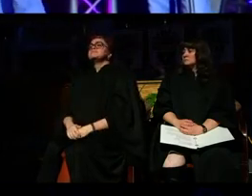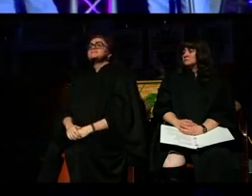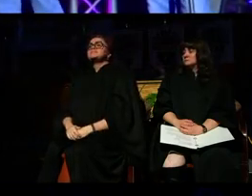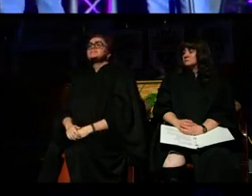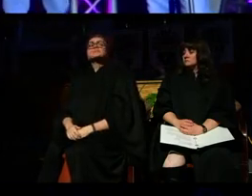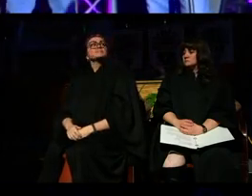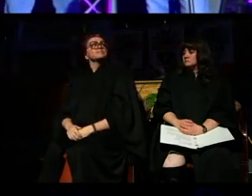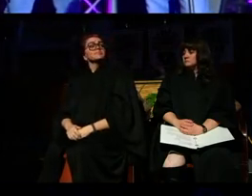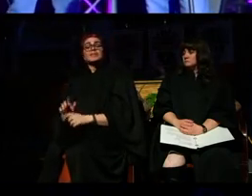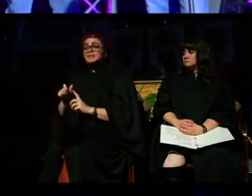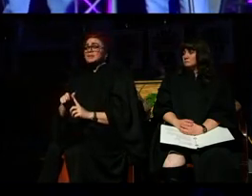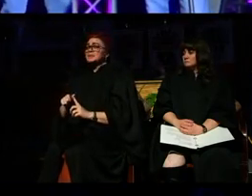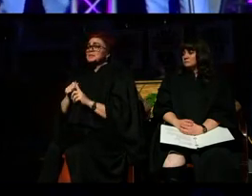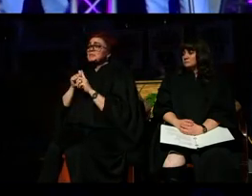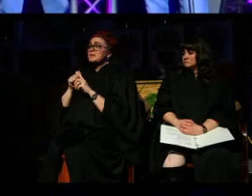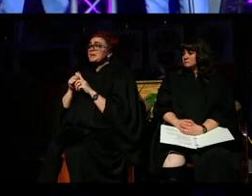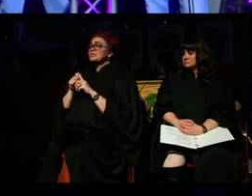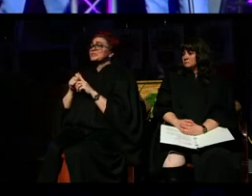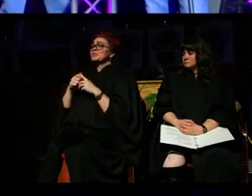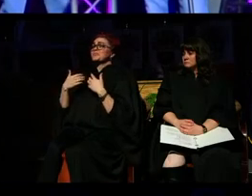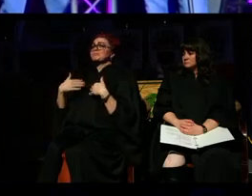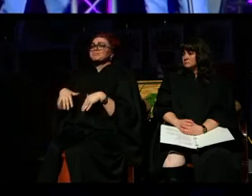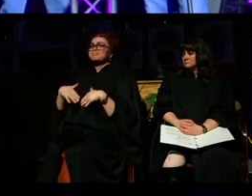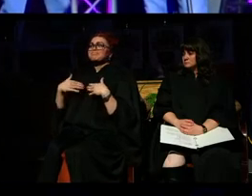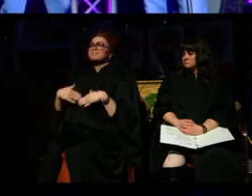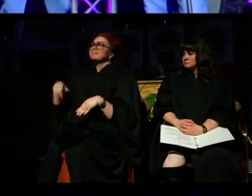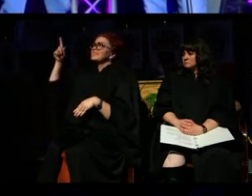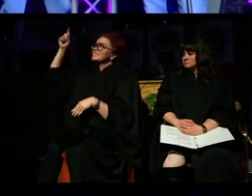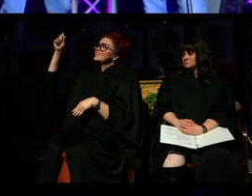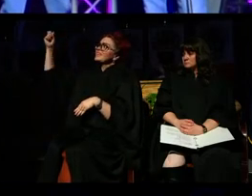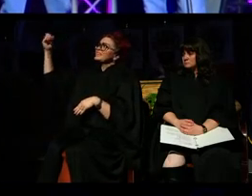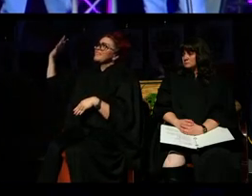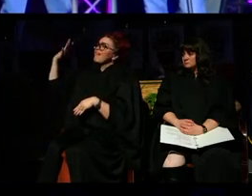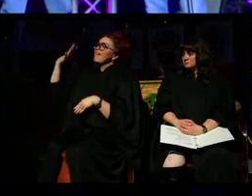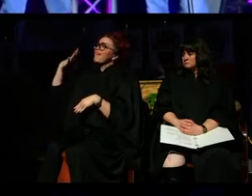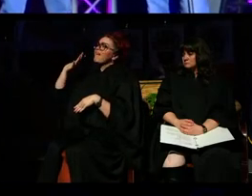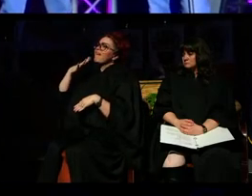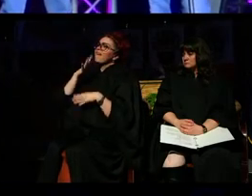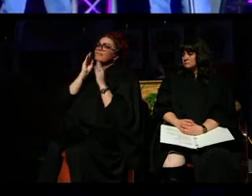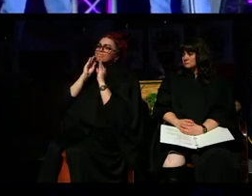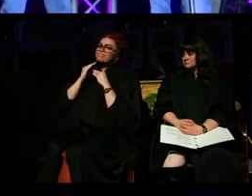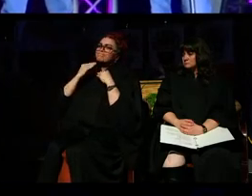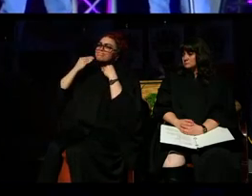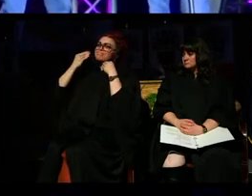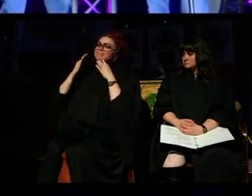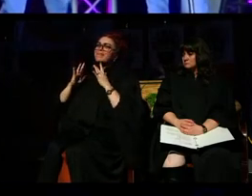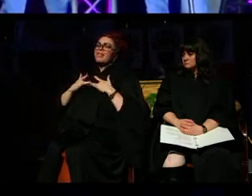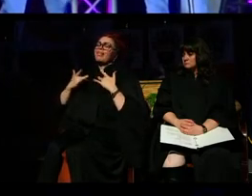A special kind of sunshine in a smile.